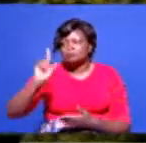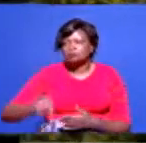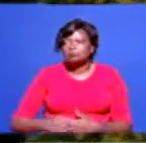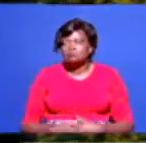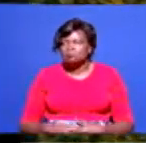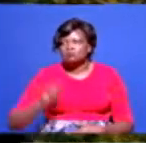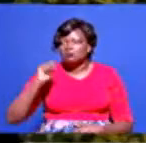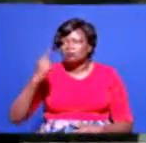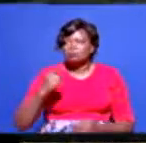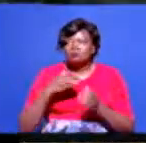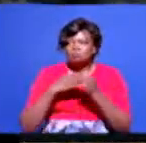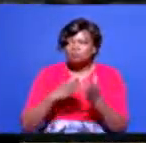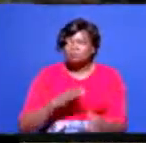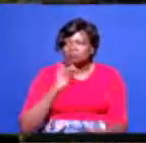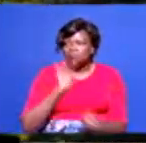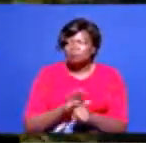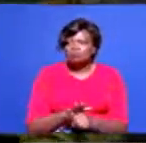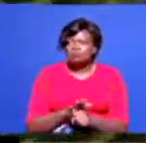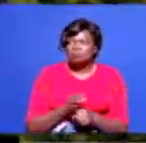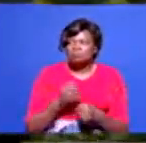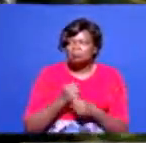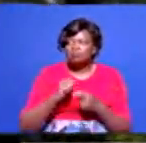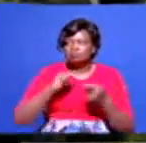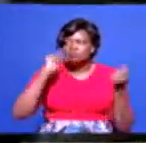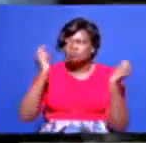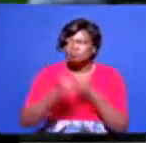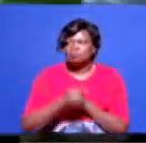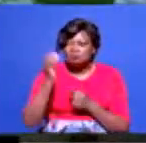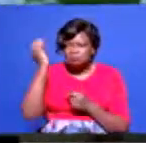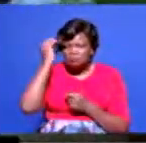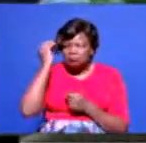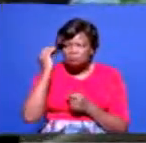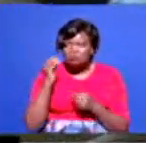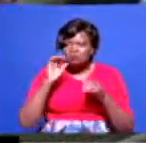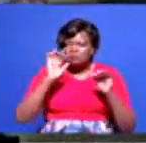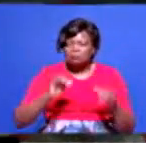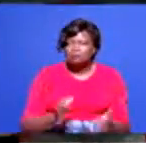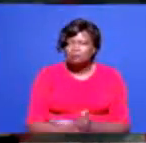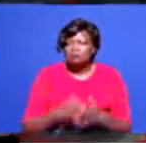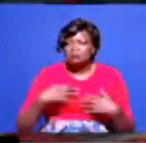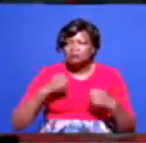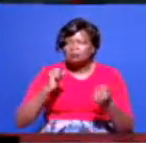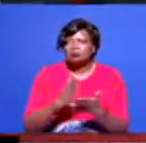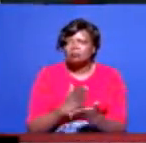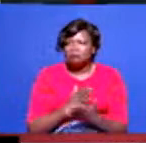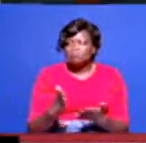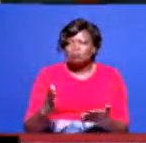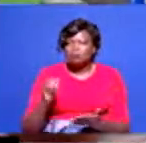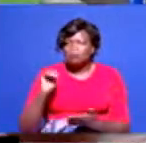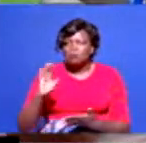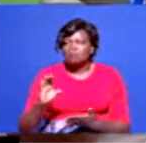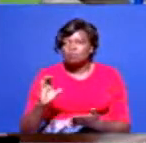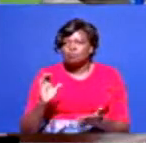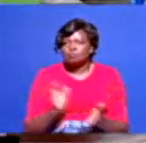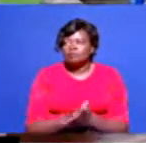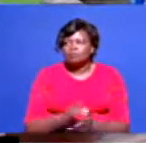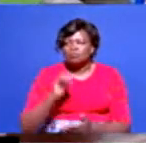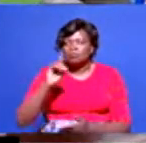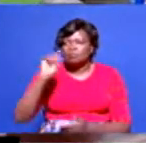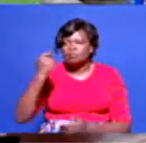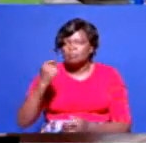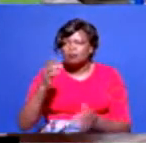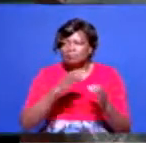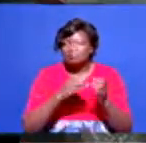Kwanza leaders also promised major transformation in education, agriculture and health sectors. ANC and Ford Kenya party leaders